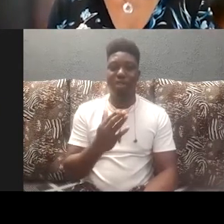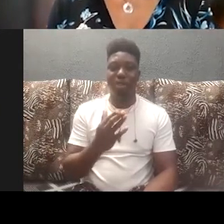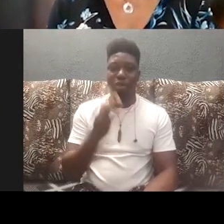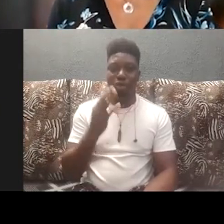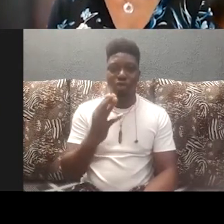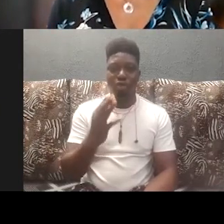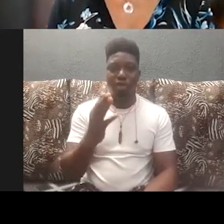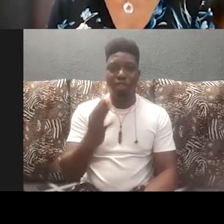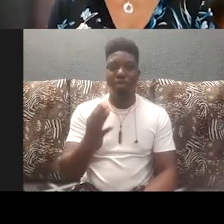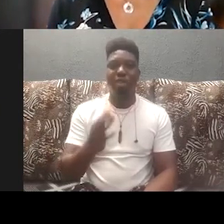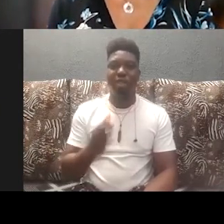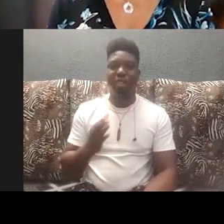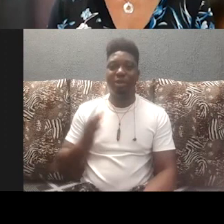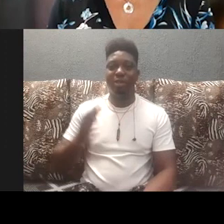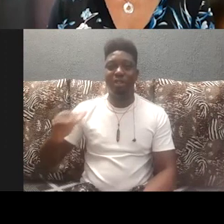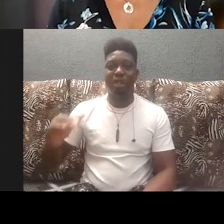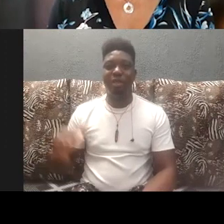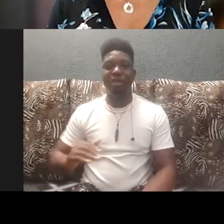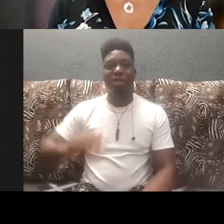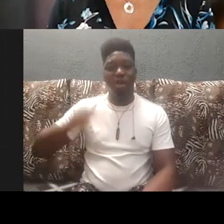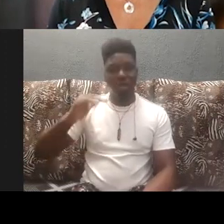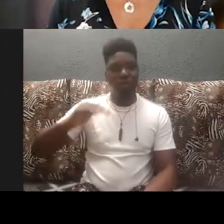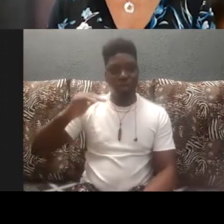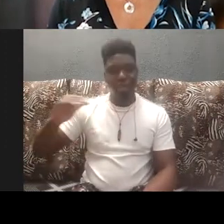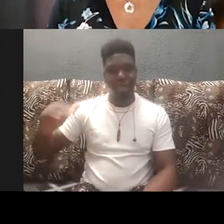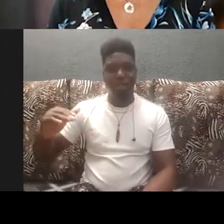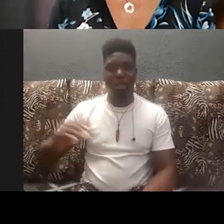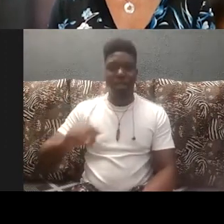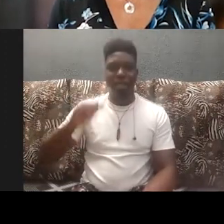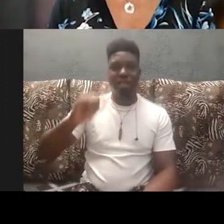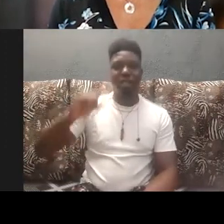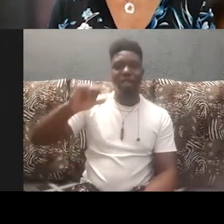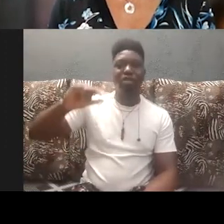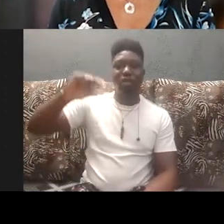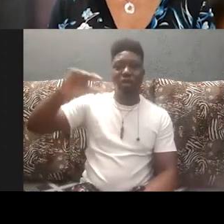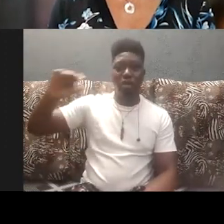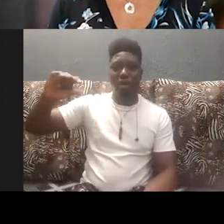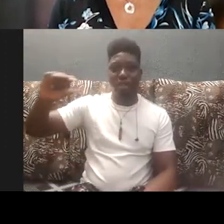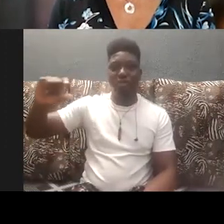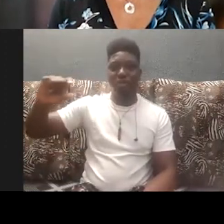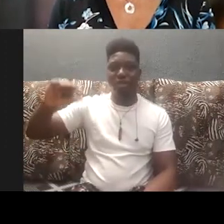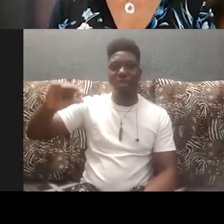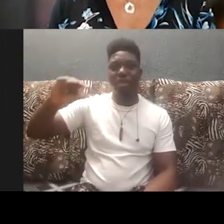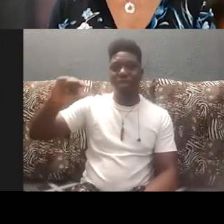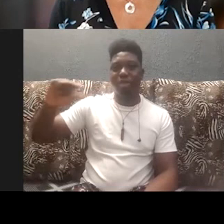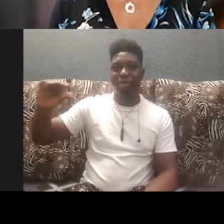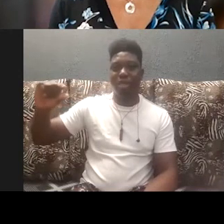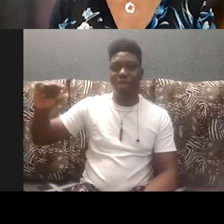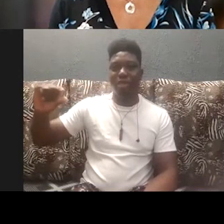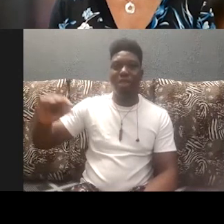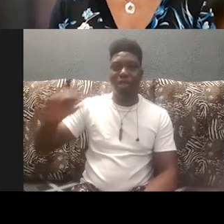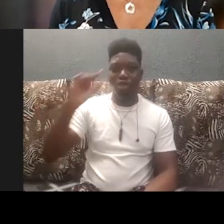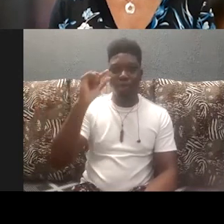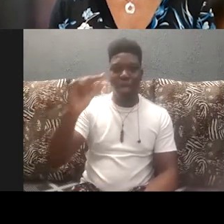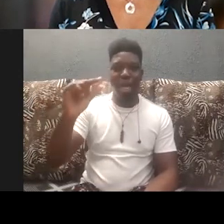right there that you don't discriminate against person with disability. If you discriminate, there's a section of the law that says if you discriminate against person with disability,